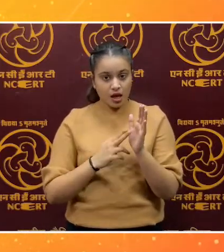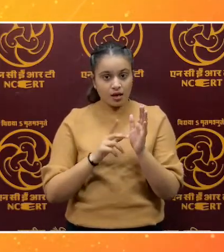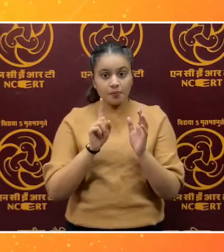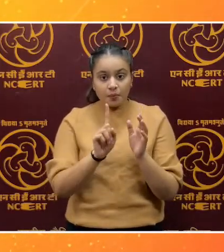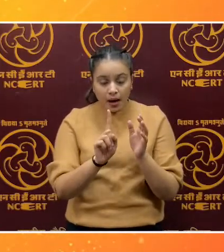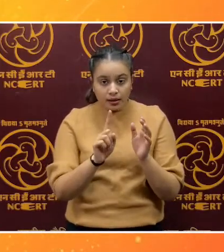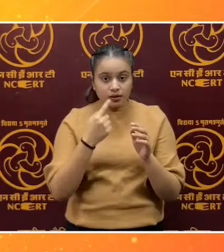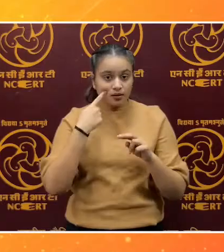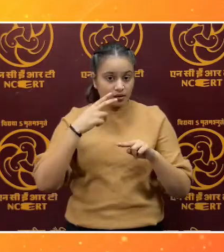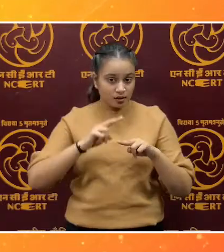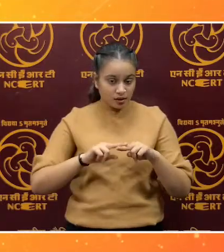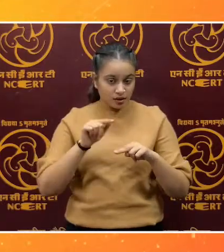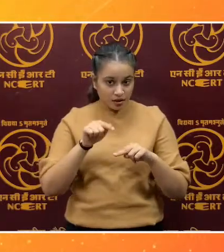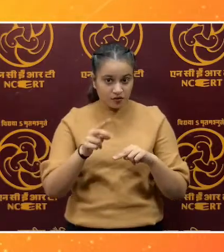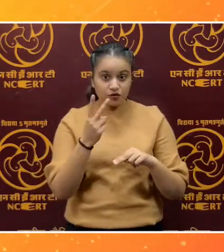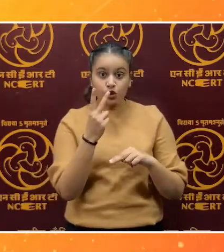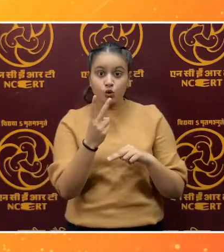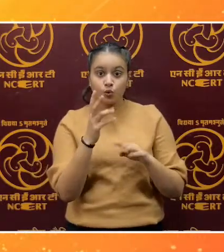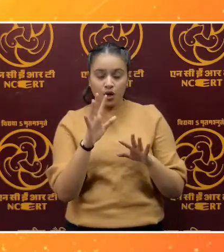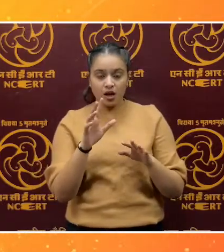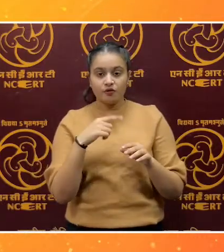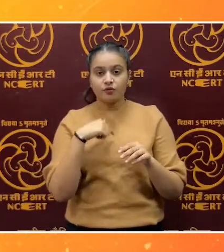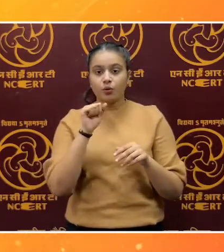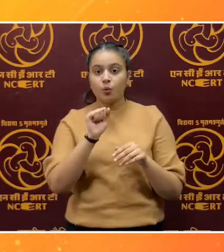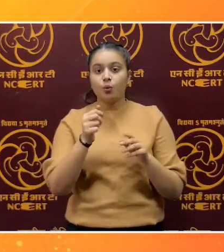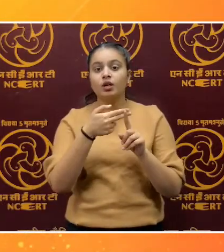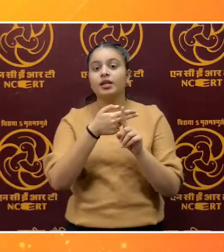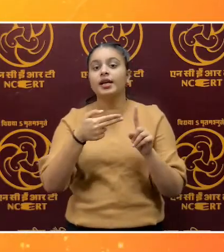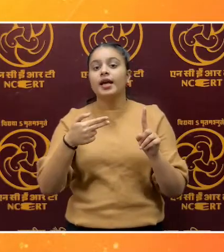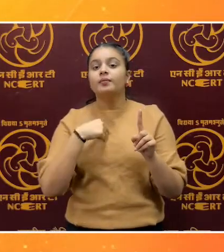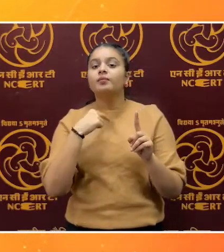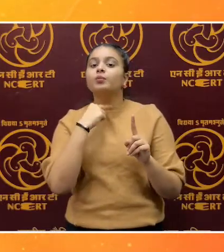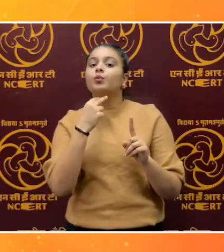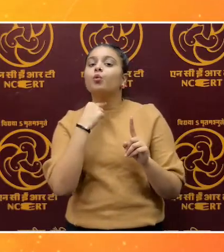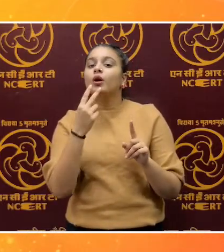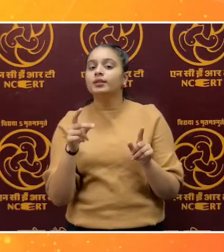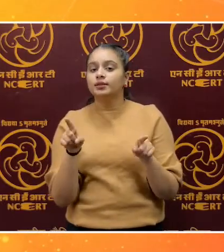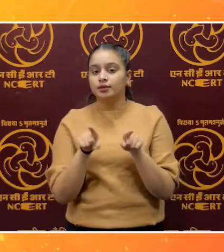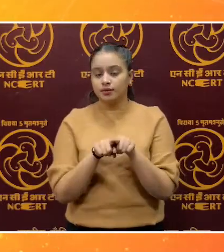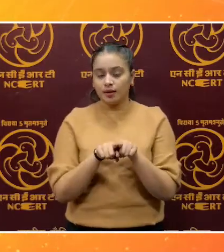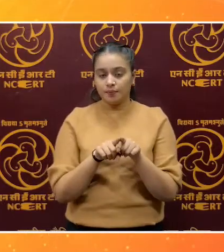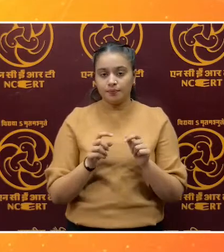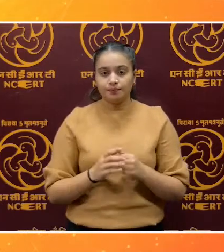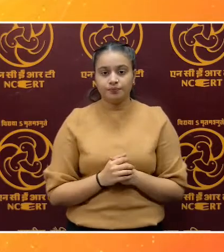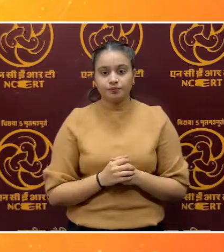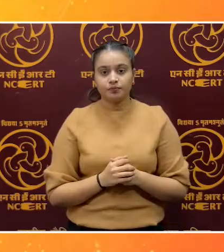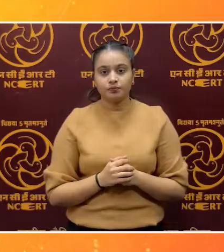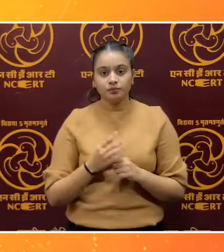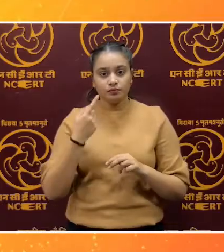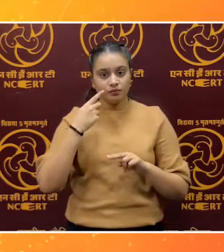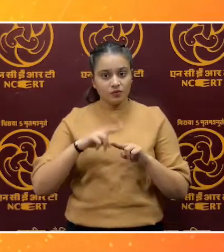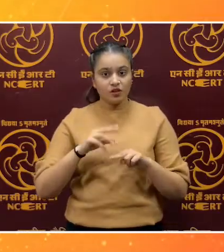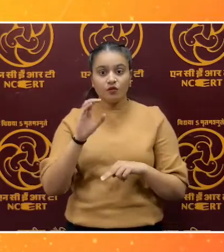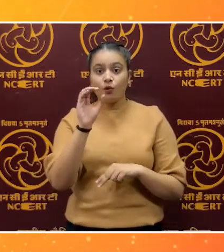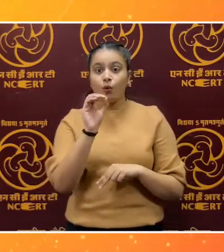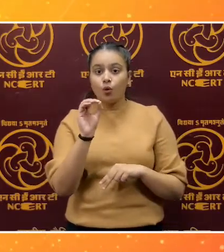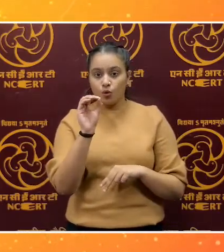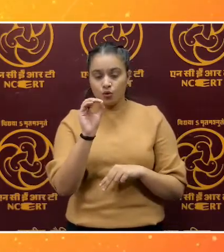But because we have two vowels, the first one takes its name. Sail. Similarly, on the O